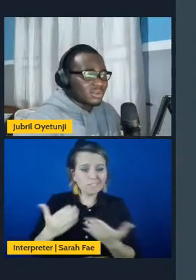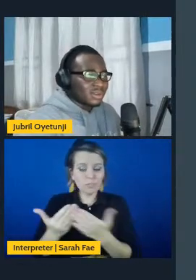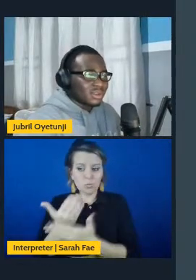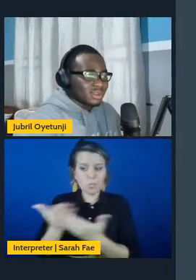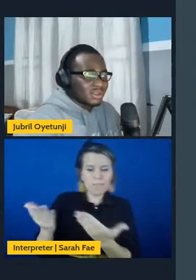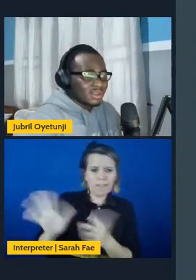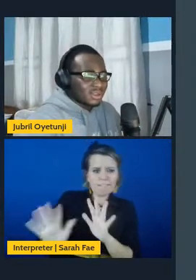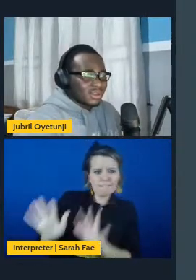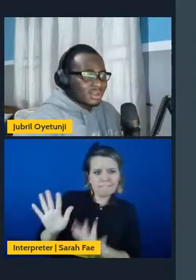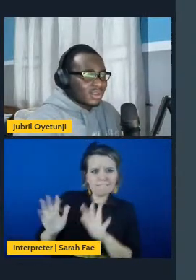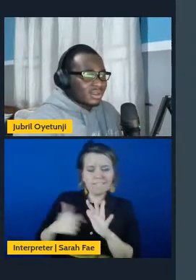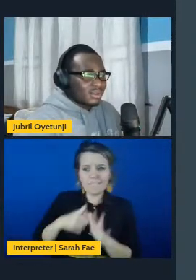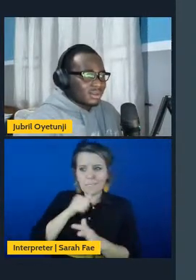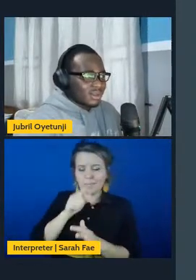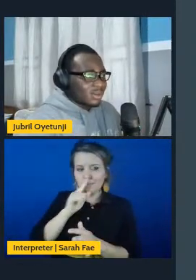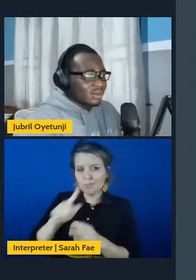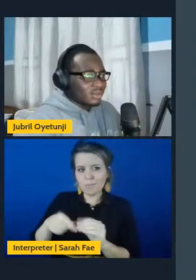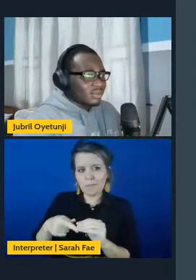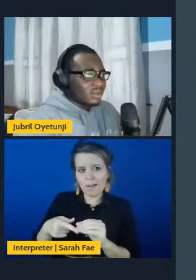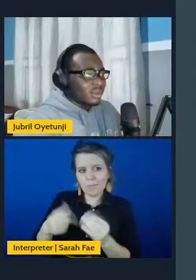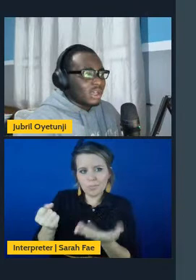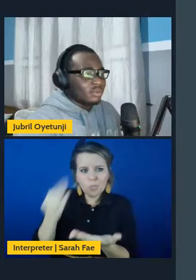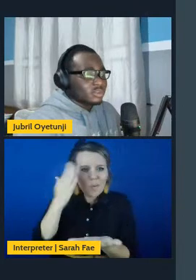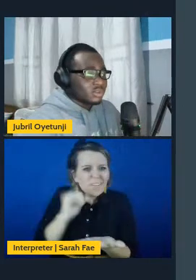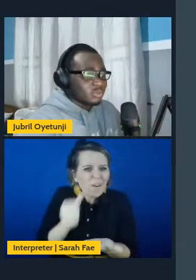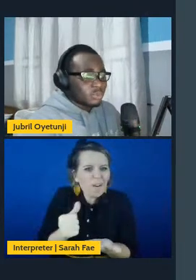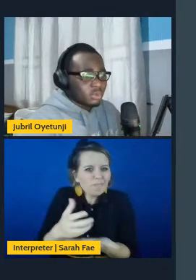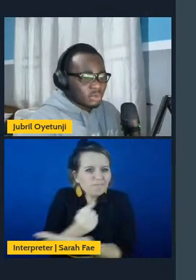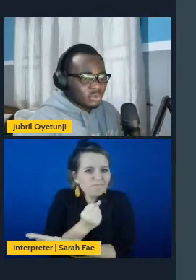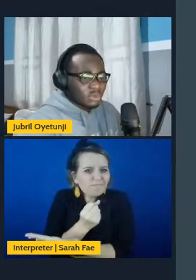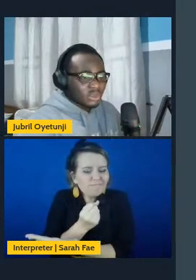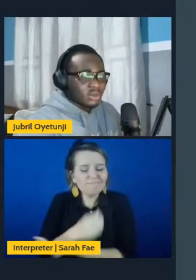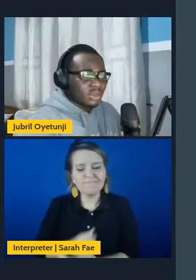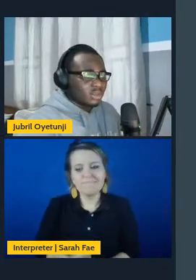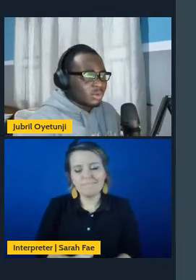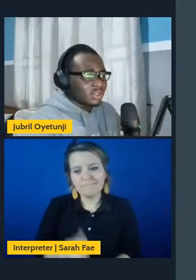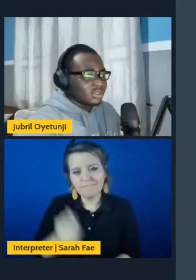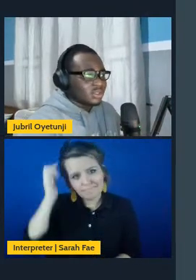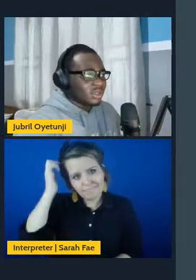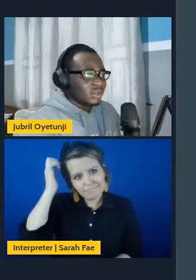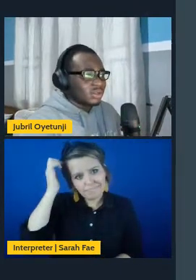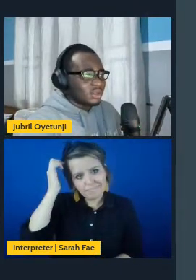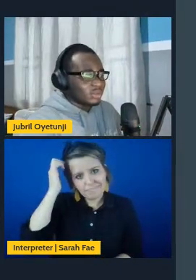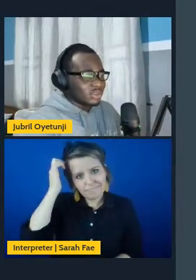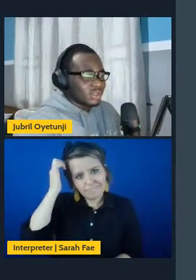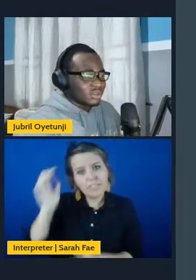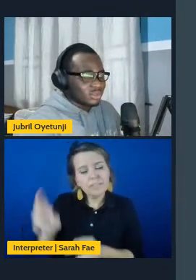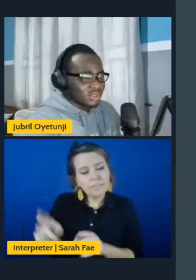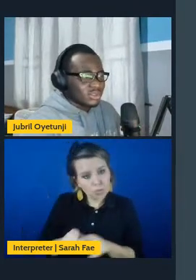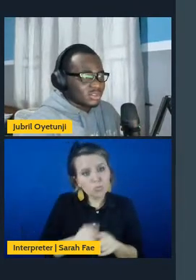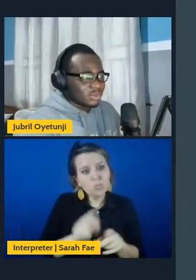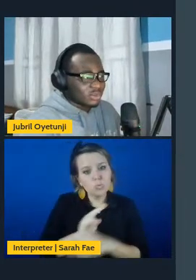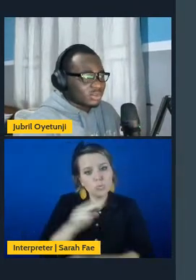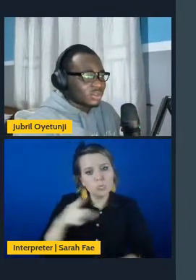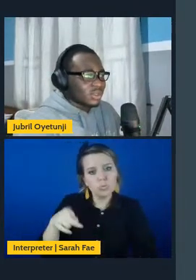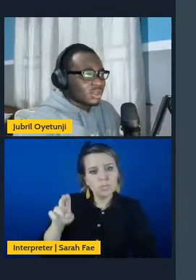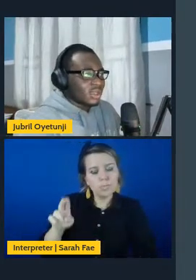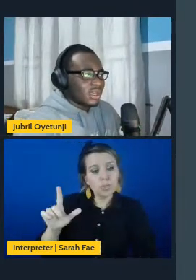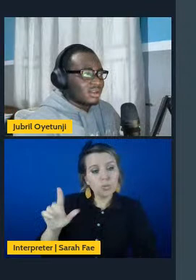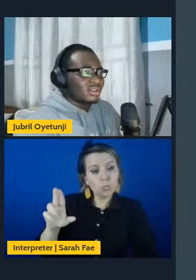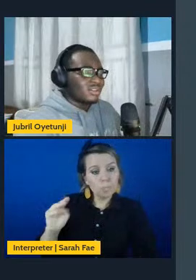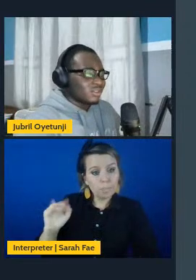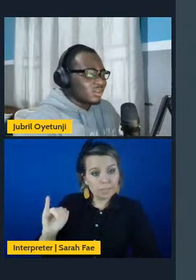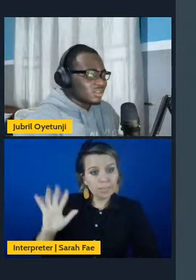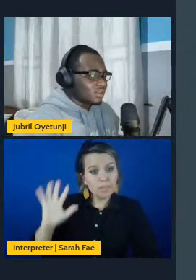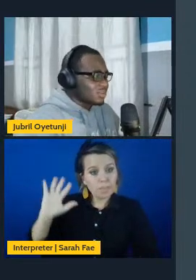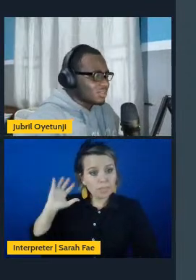So yeah, why not? I've also used Pulumi in the past, and it was a nice experience.